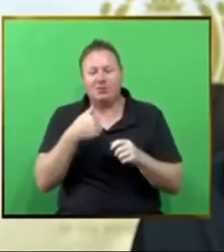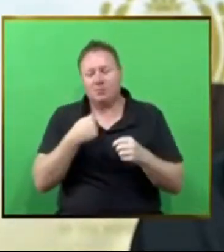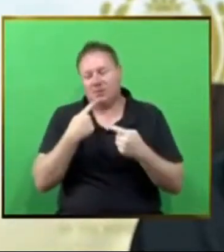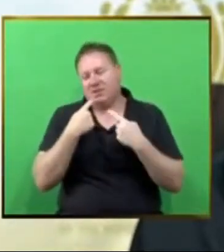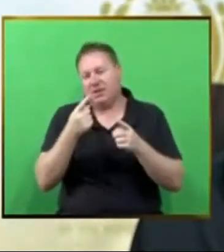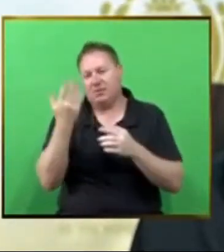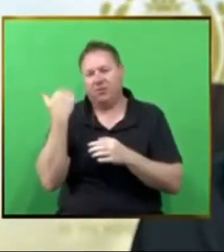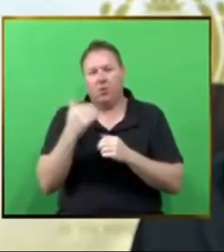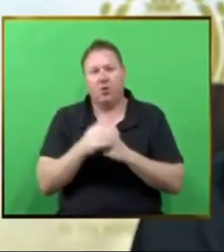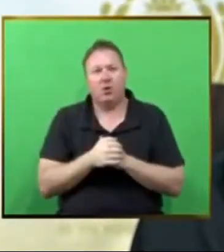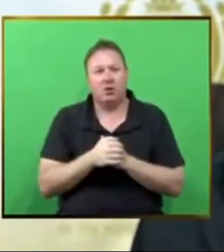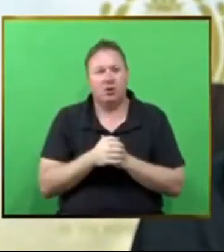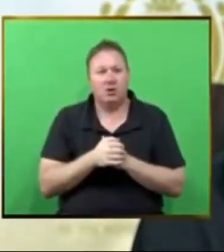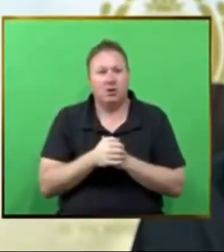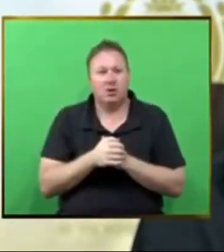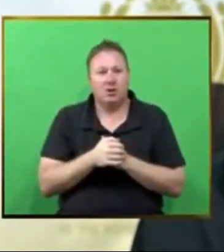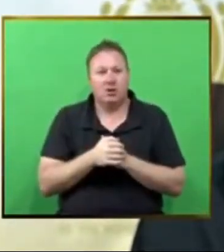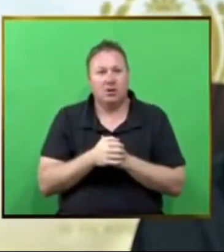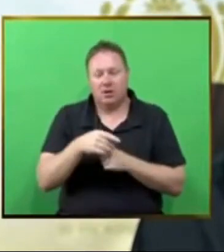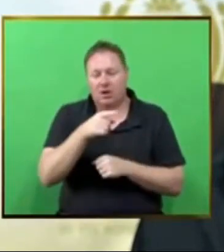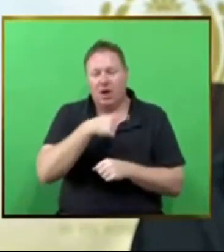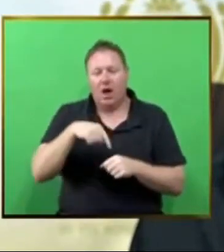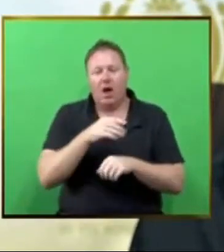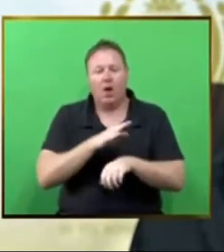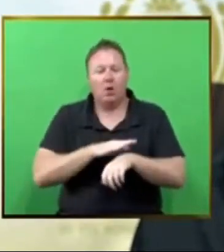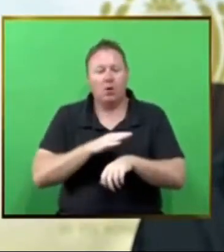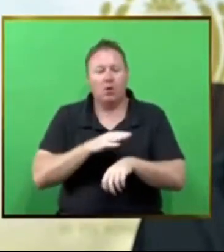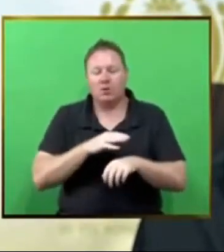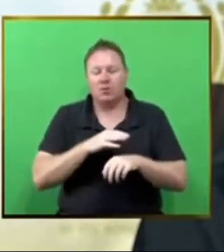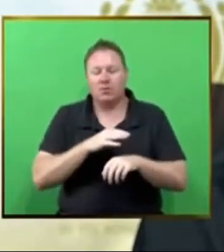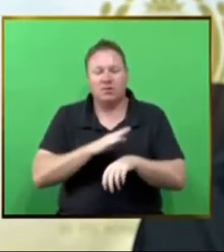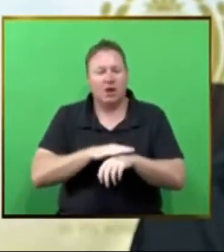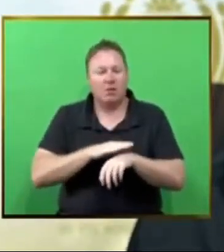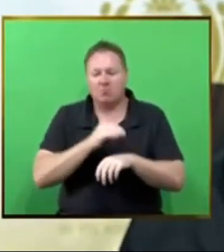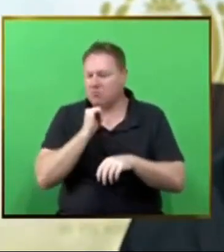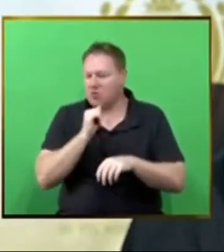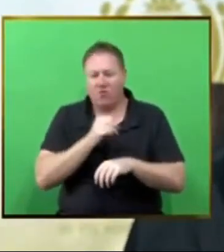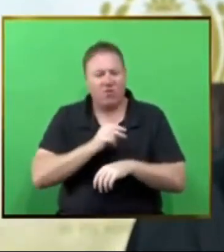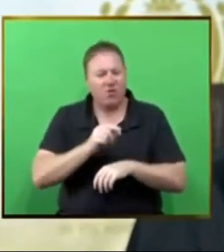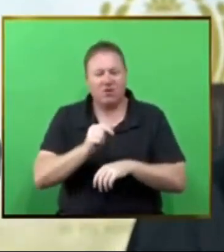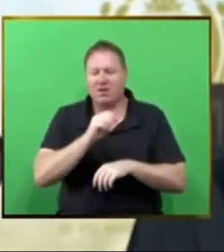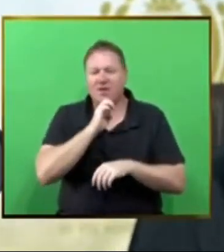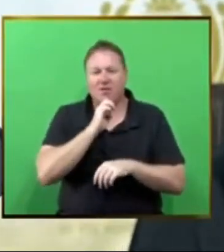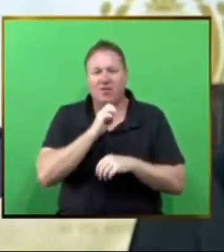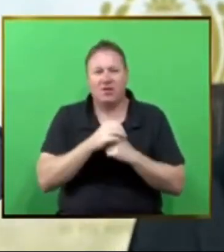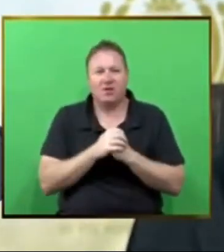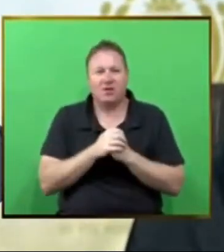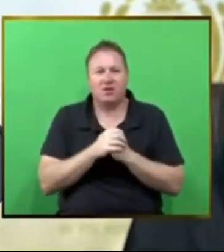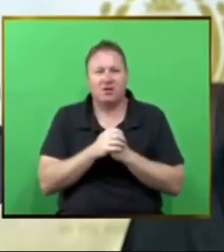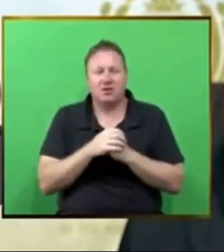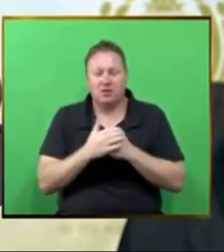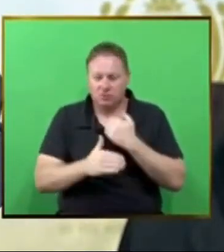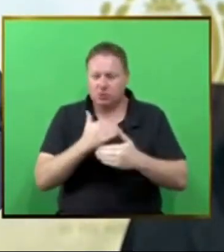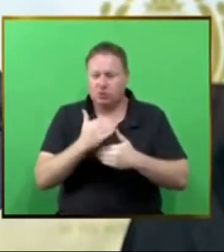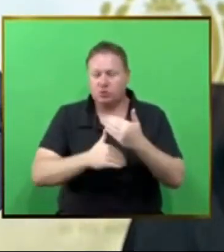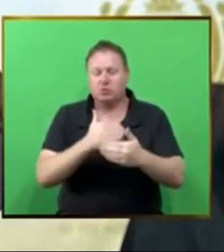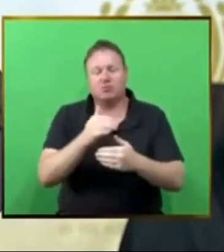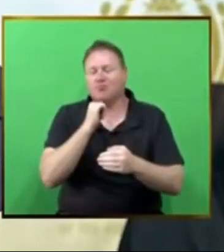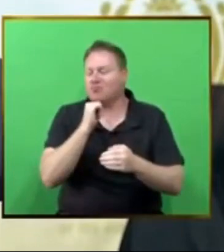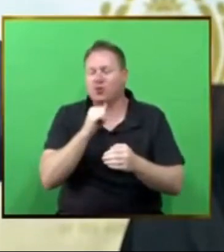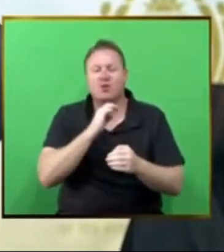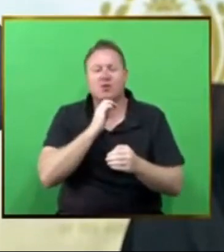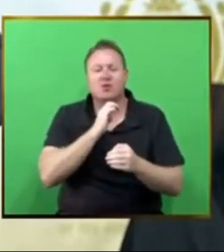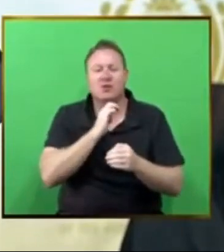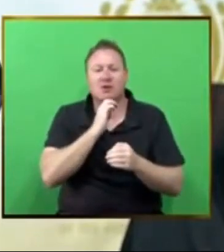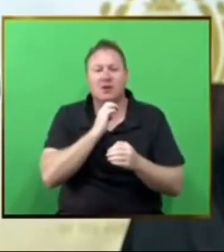that our pie is not growing fast enough, and this limits our ability to generate sufficient revenues to